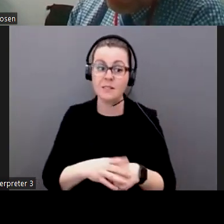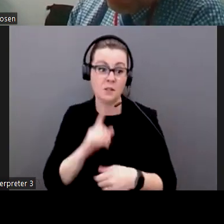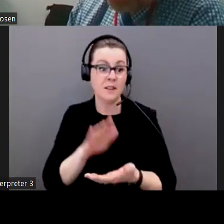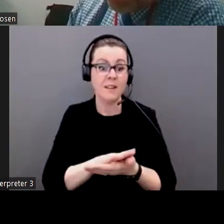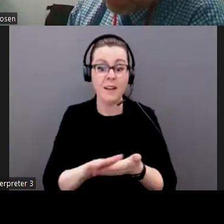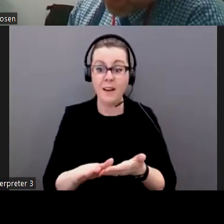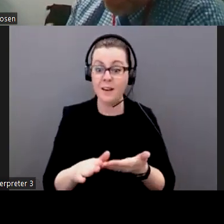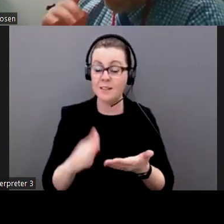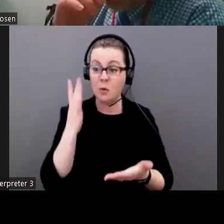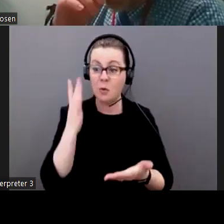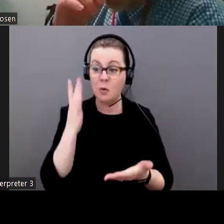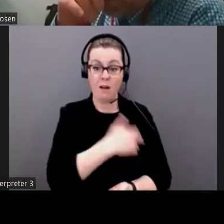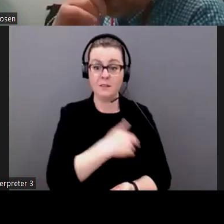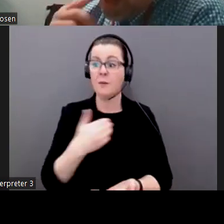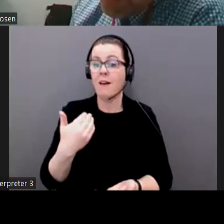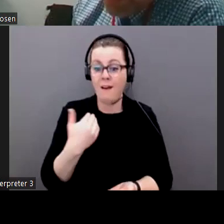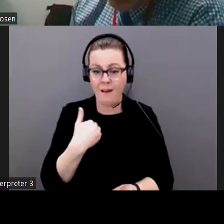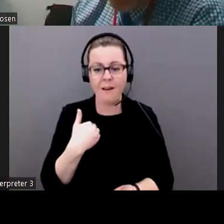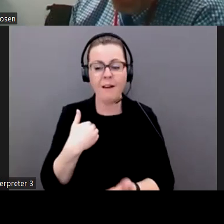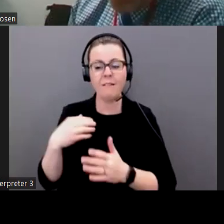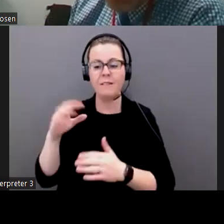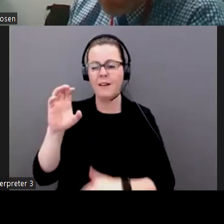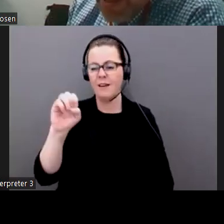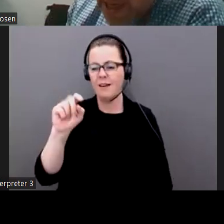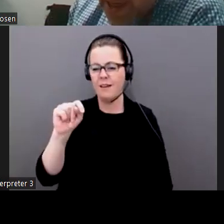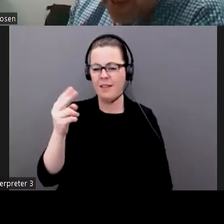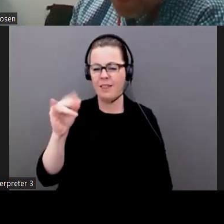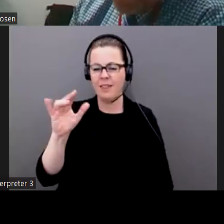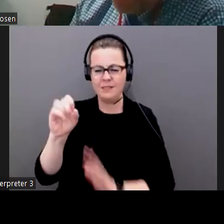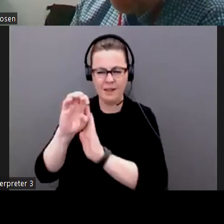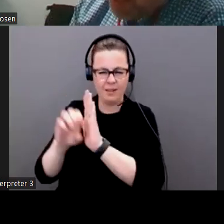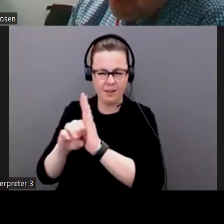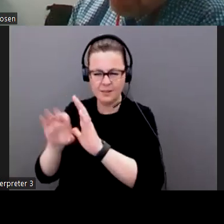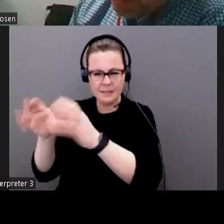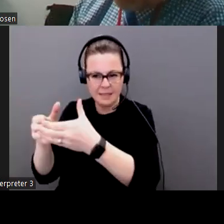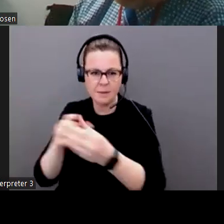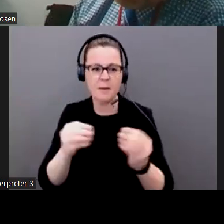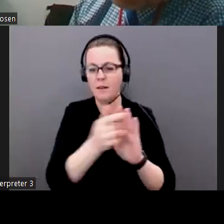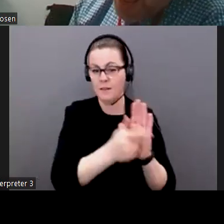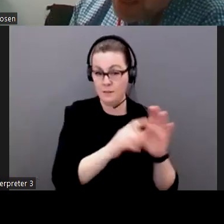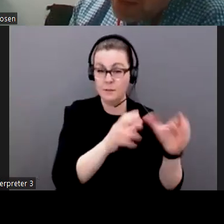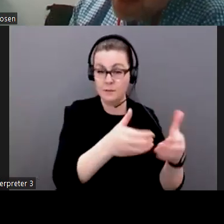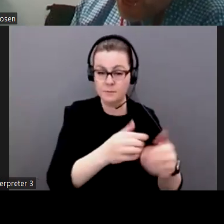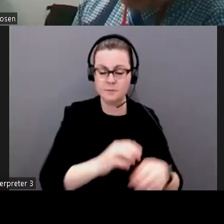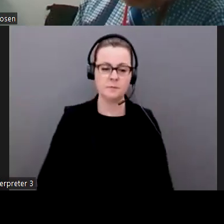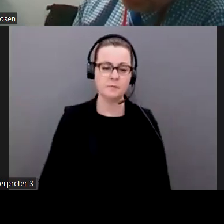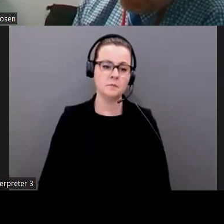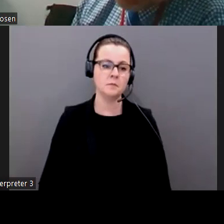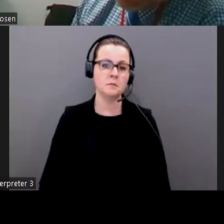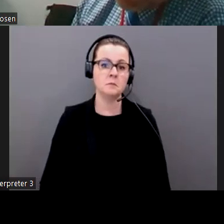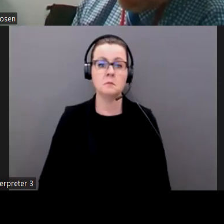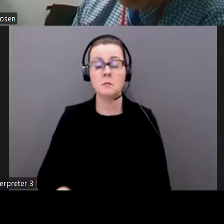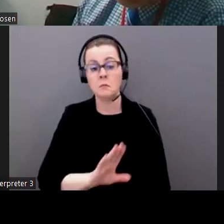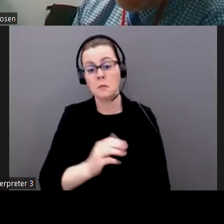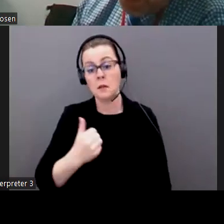legal team. One of the things that we often see, and again, I'm not sure exactly how it